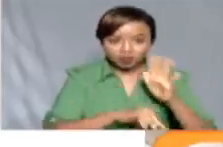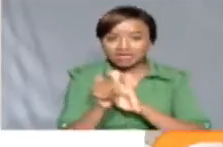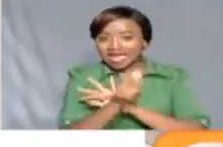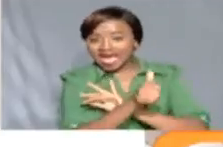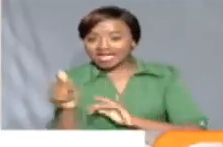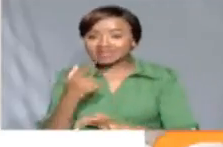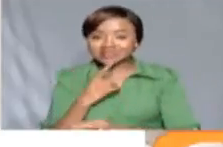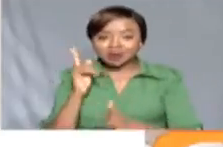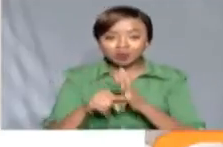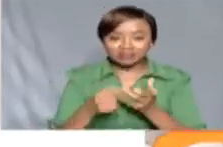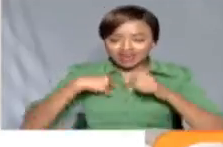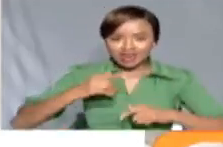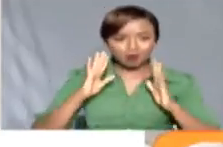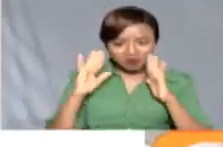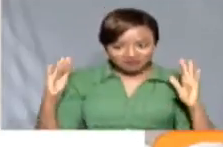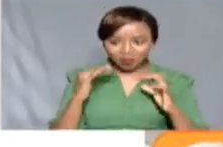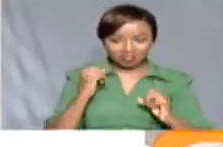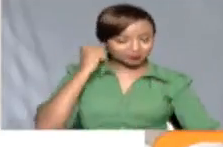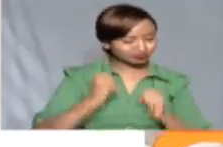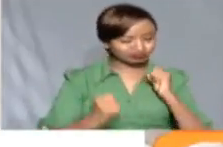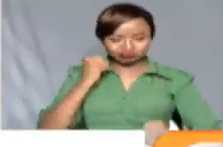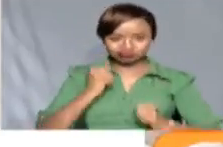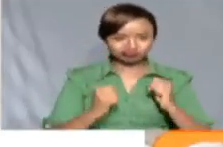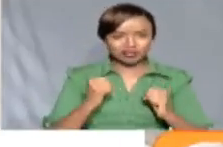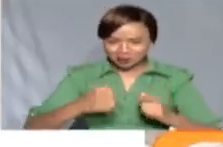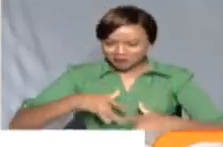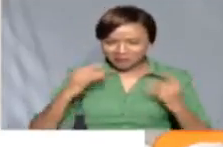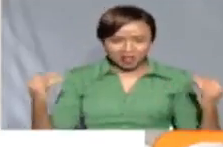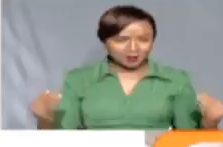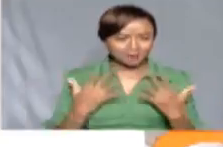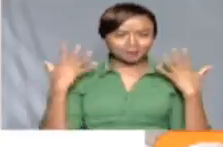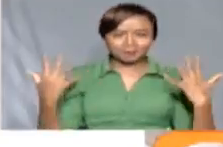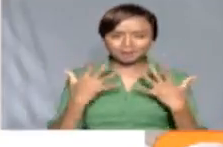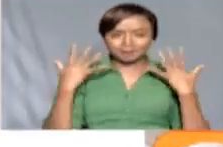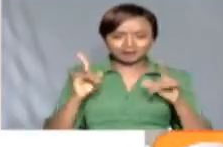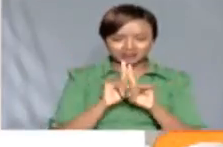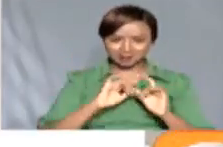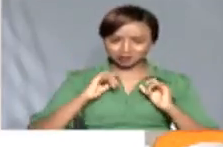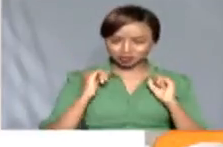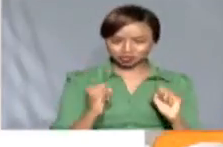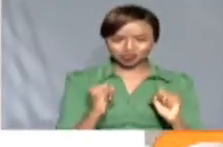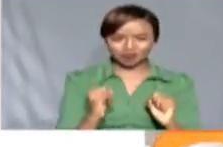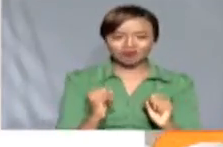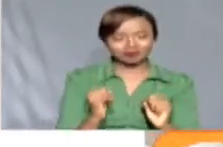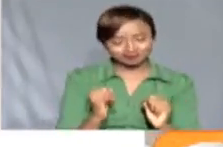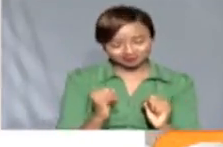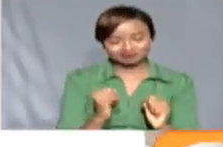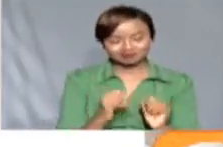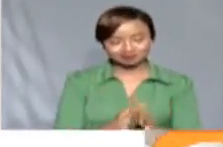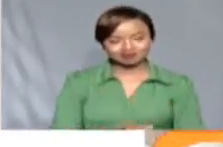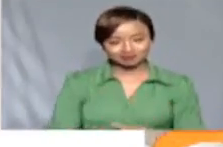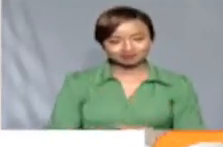she has picked up jogging. She's feeling alive out in the open air and a little energized too from the